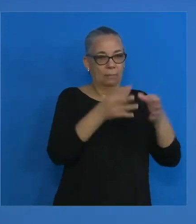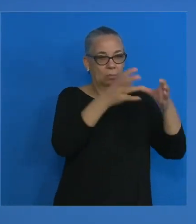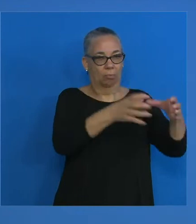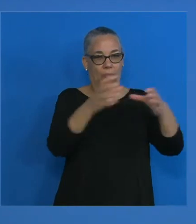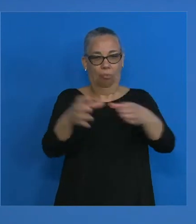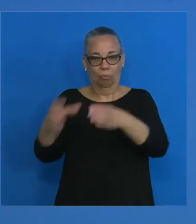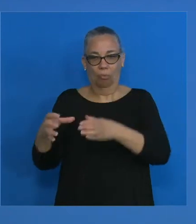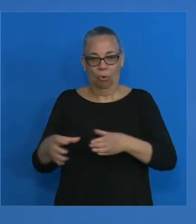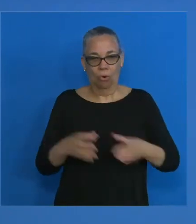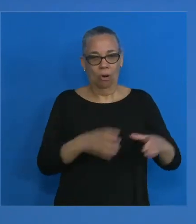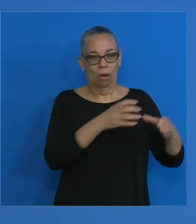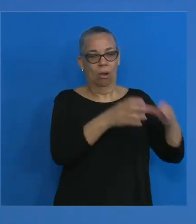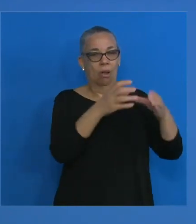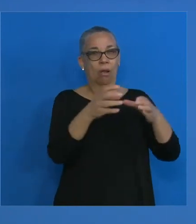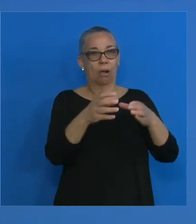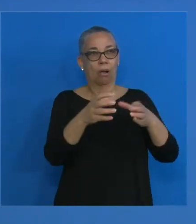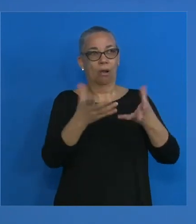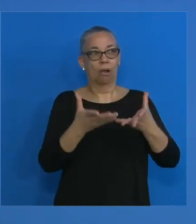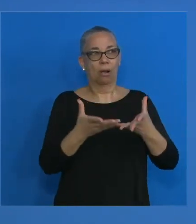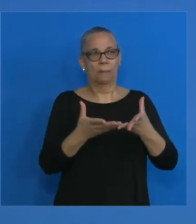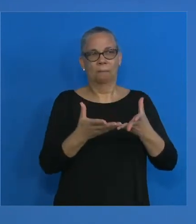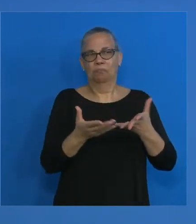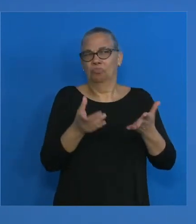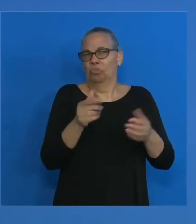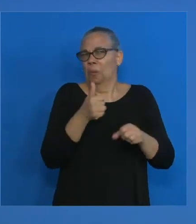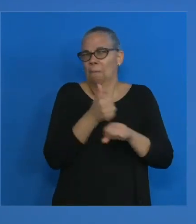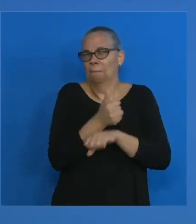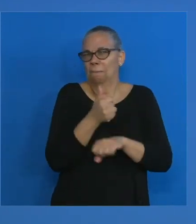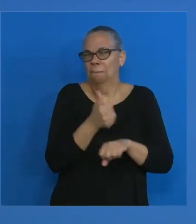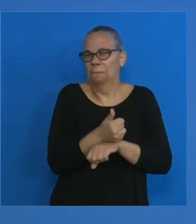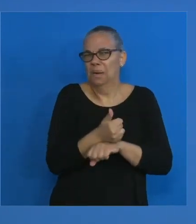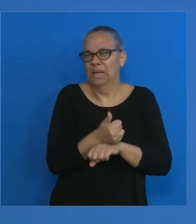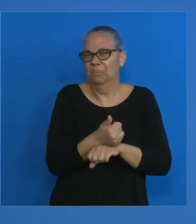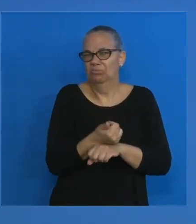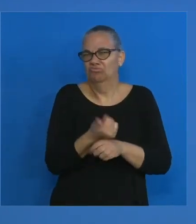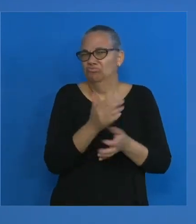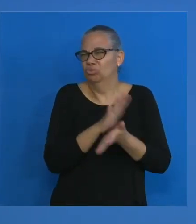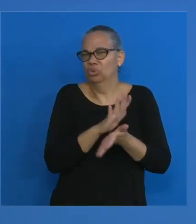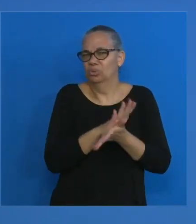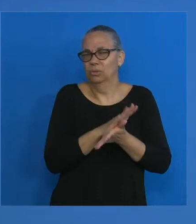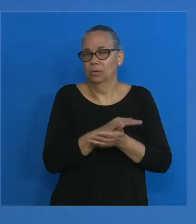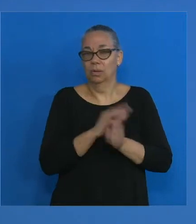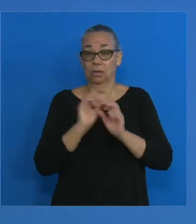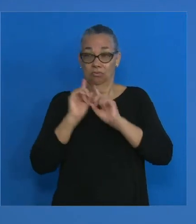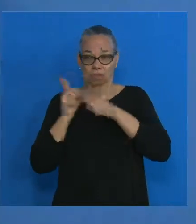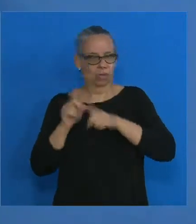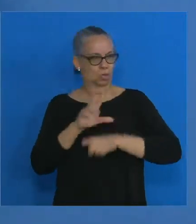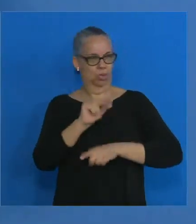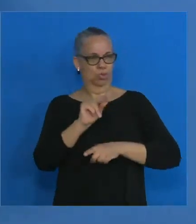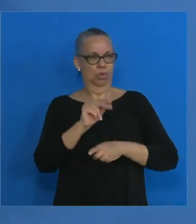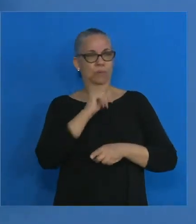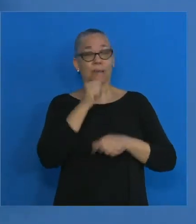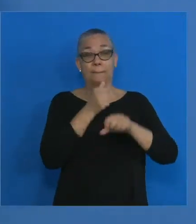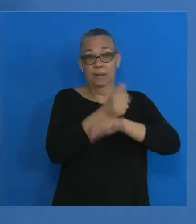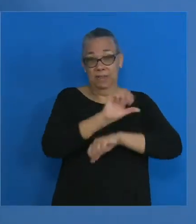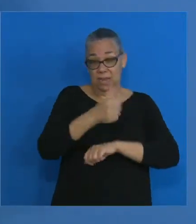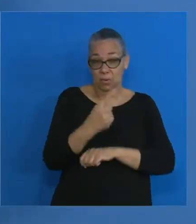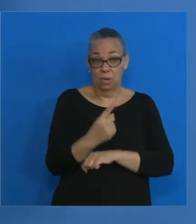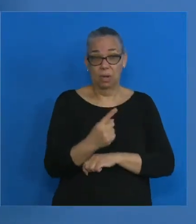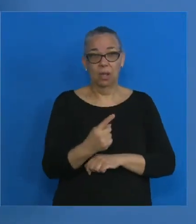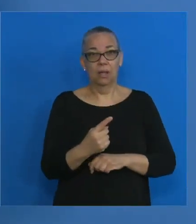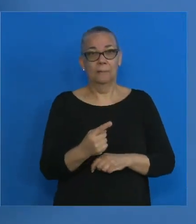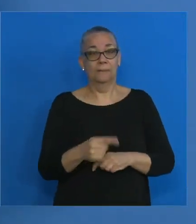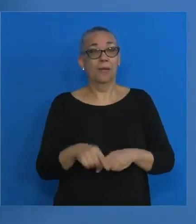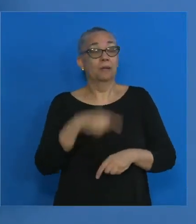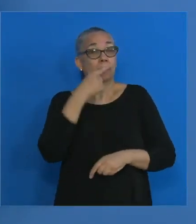So it's putting the blame sort of like on schools. No, nobody's putting the blame on anyone. Our public health messaging